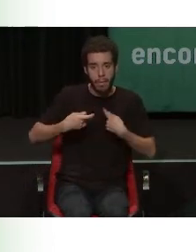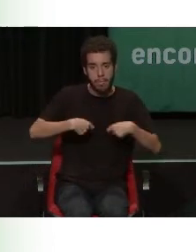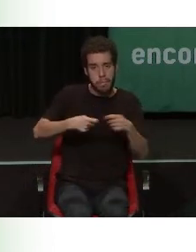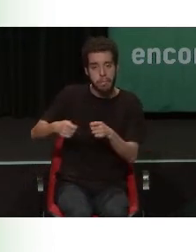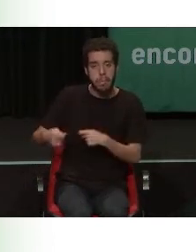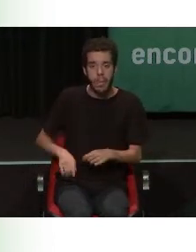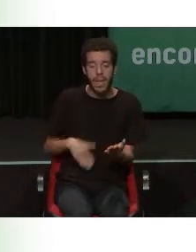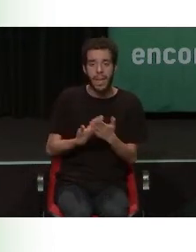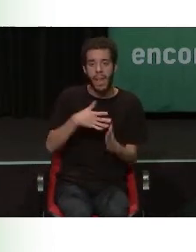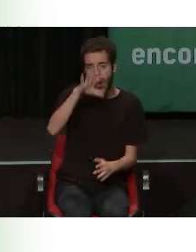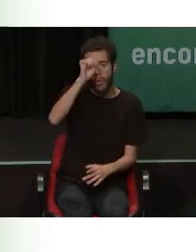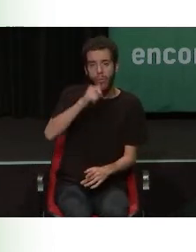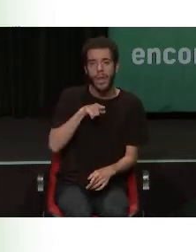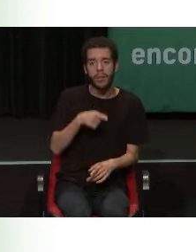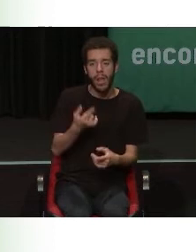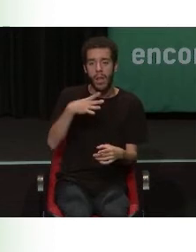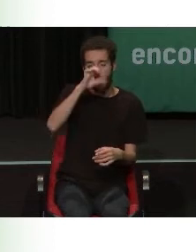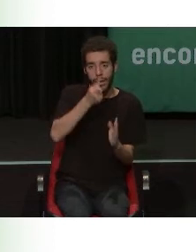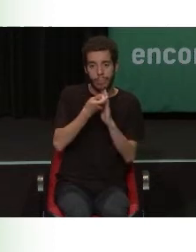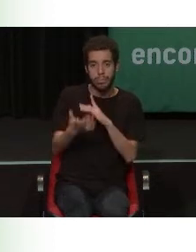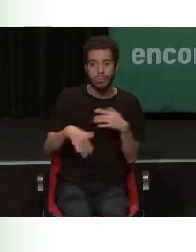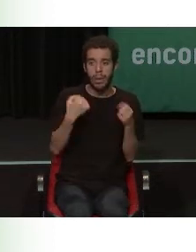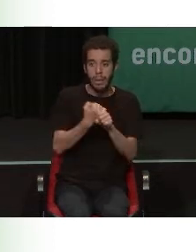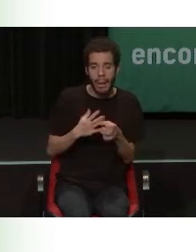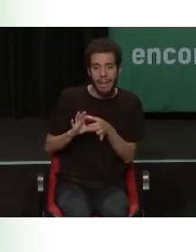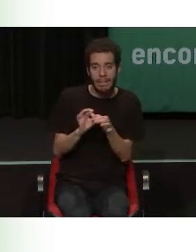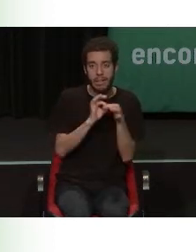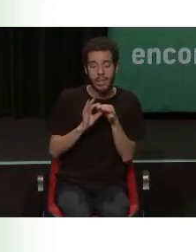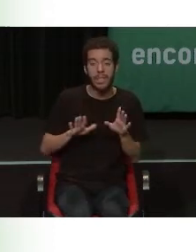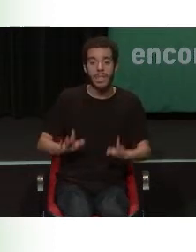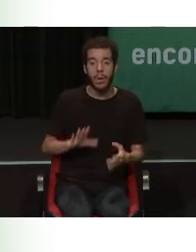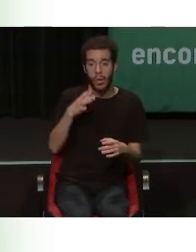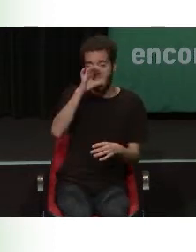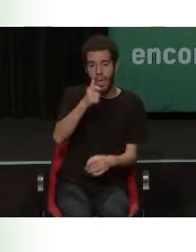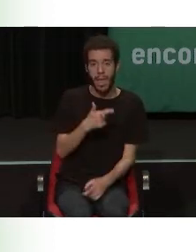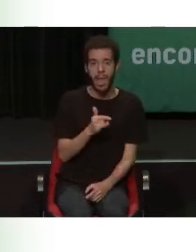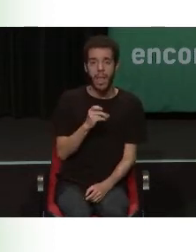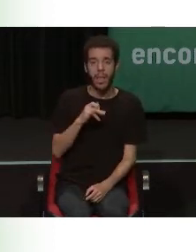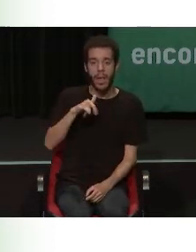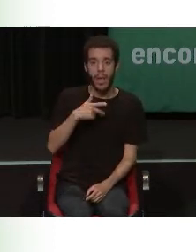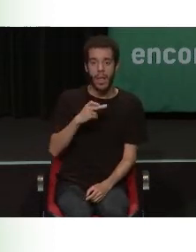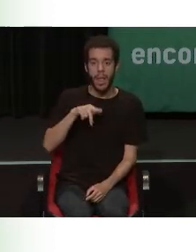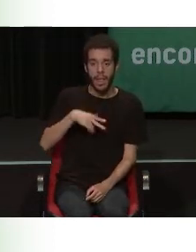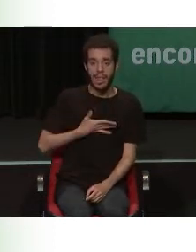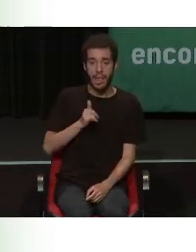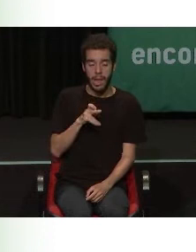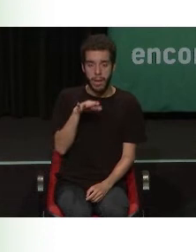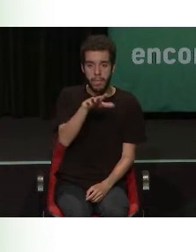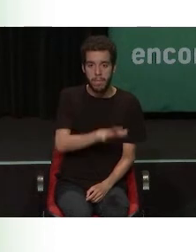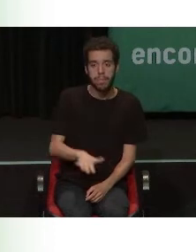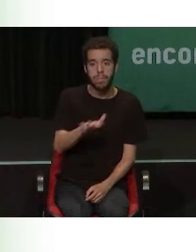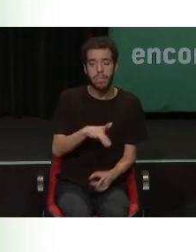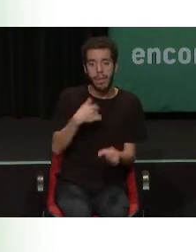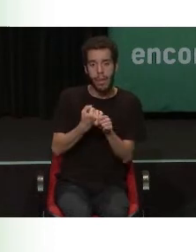and let some governments work together. And this is what we did with the Malaysian government and Thailand, together with DNDi and Médecins